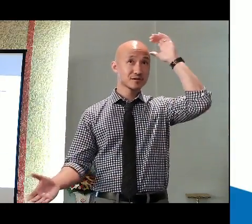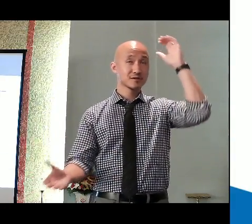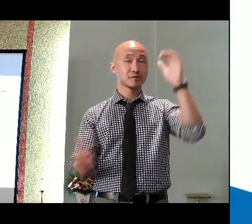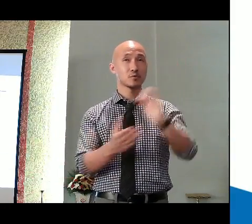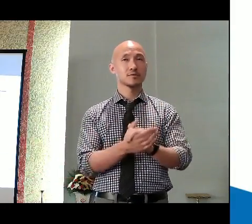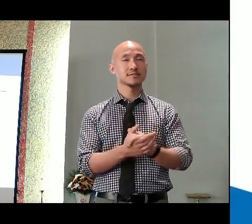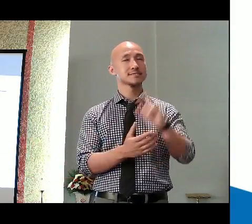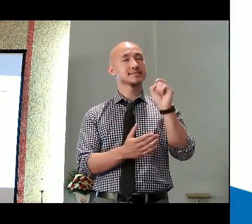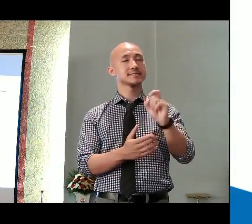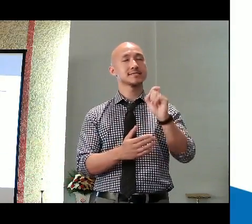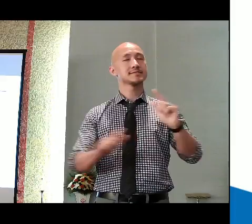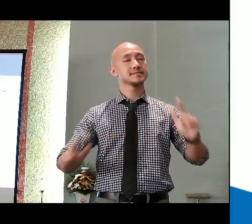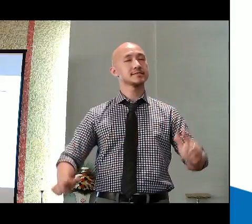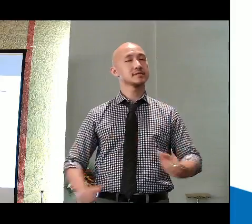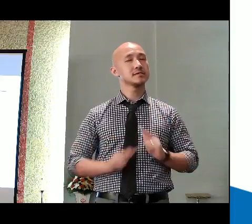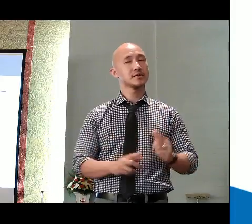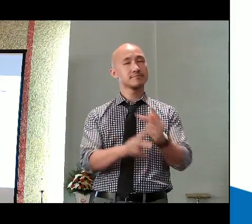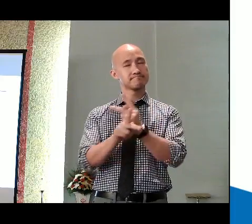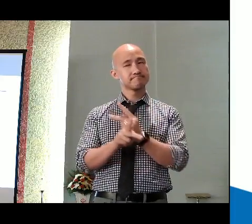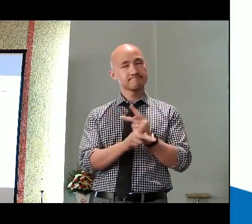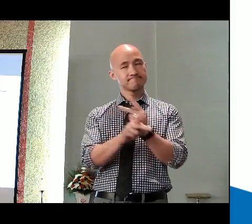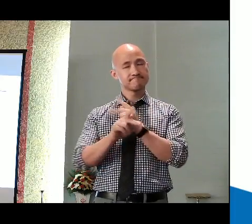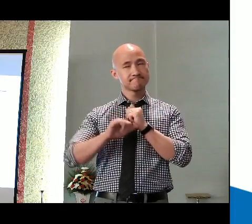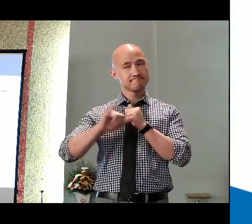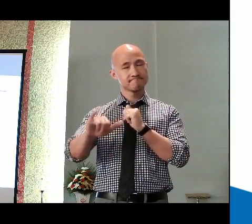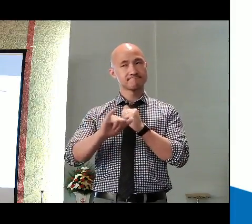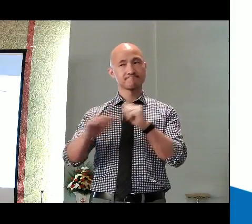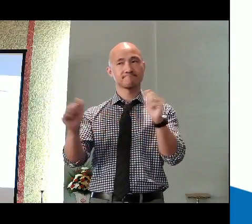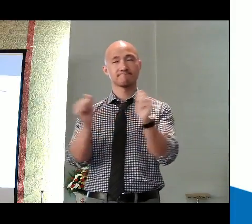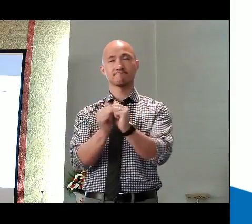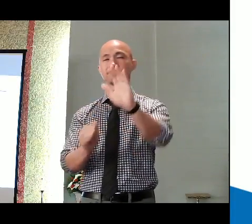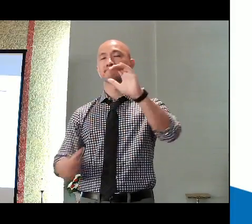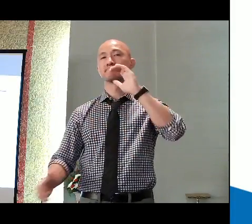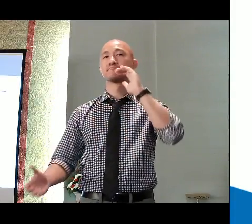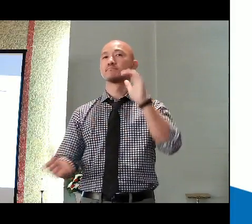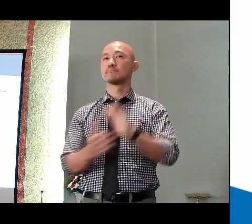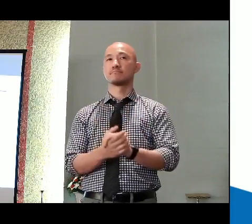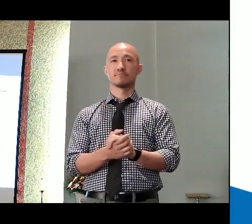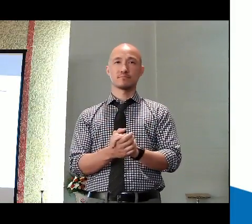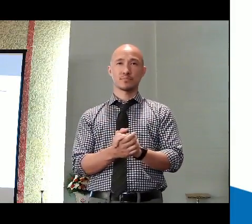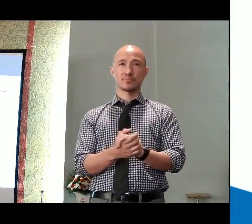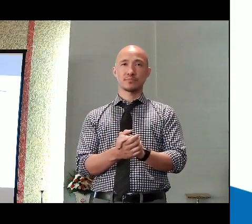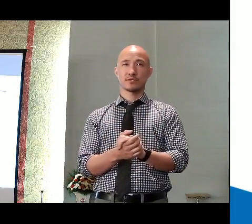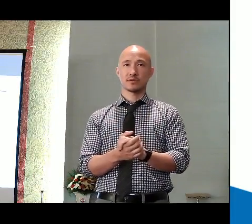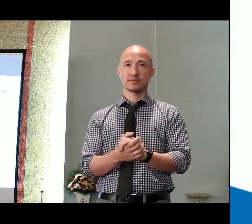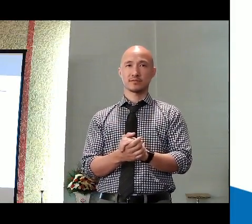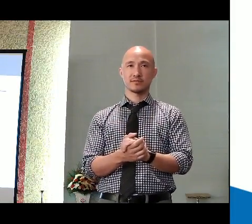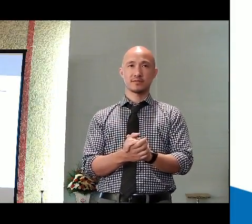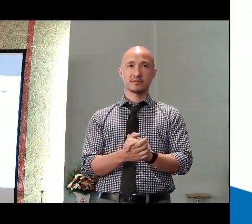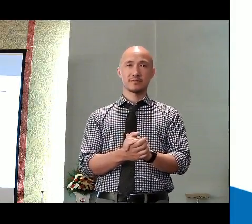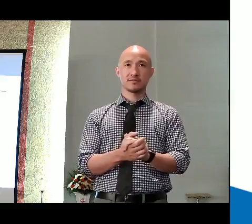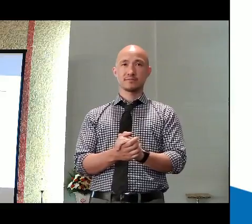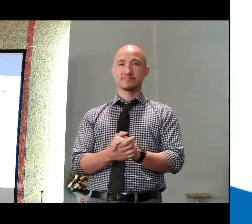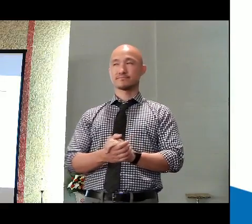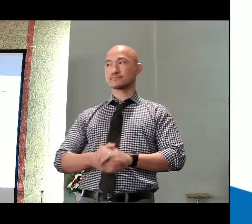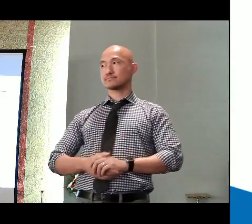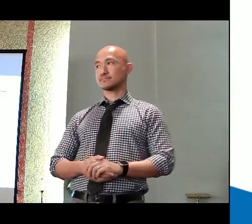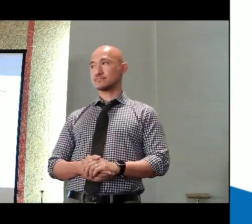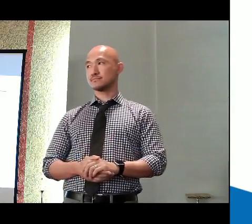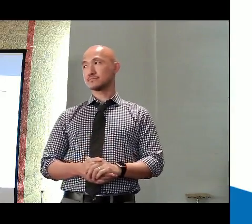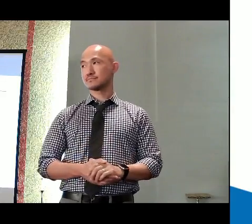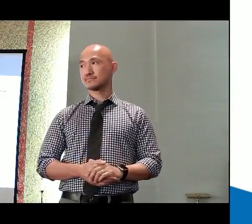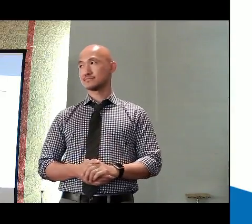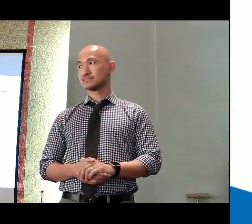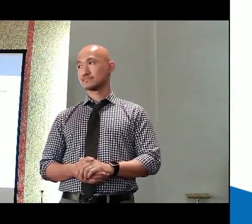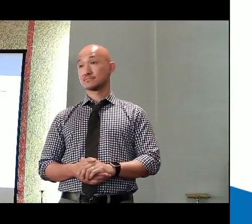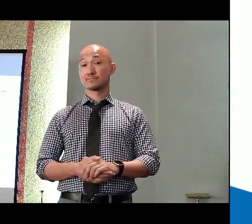way. Don't abuse the authority. Don't take advantage of the fact, you know, the little guy with glasses, he might, you know,